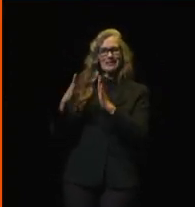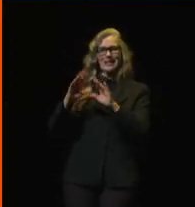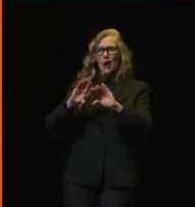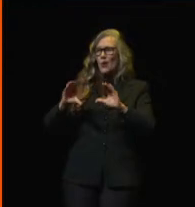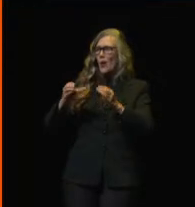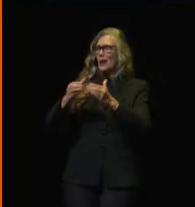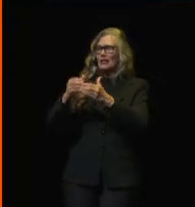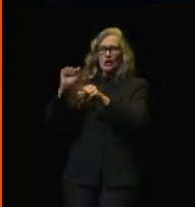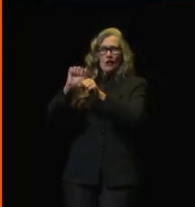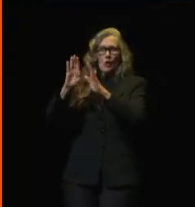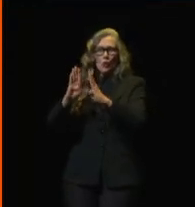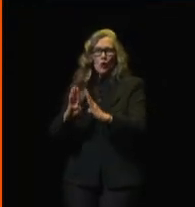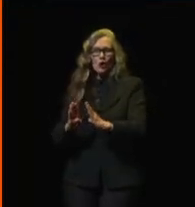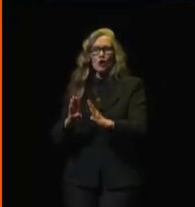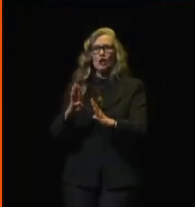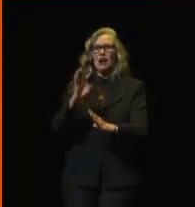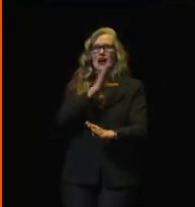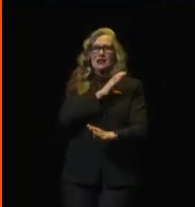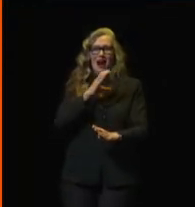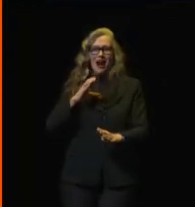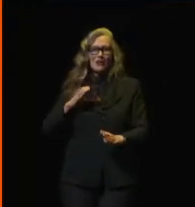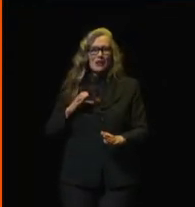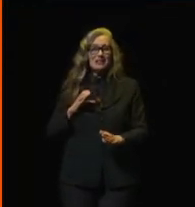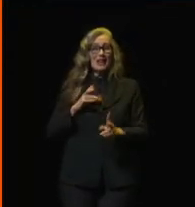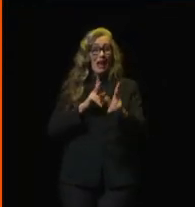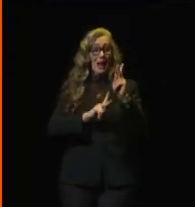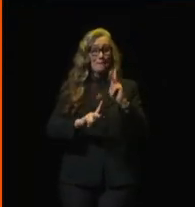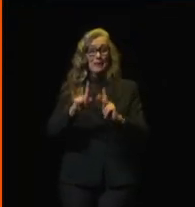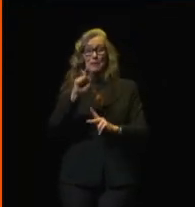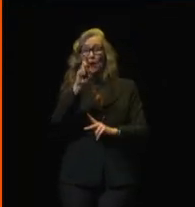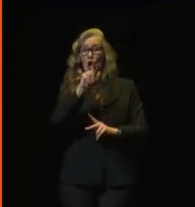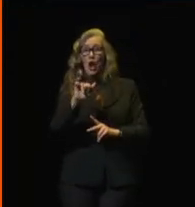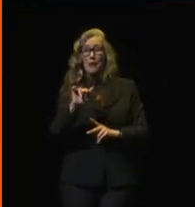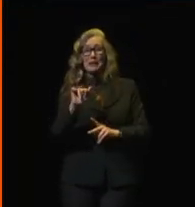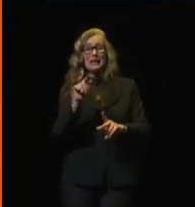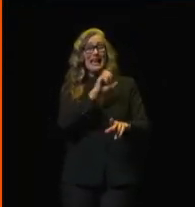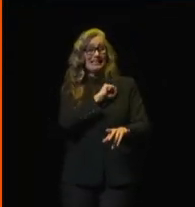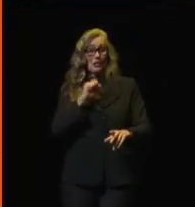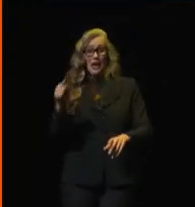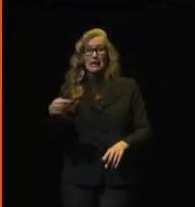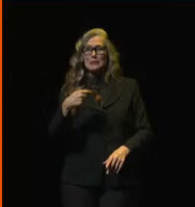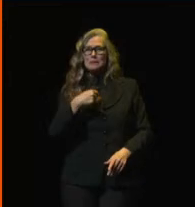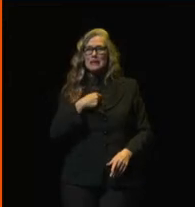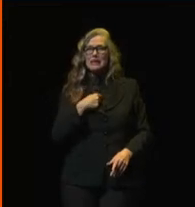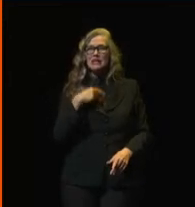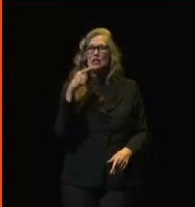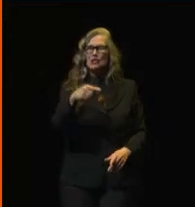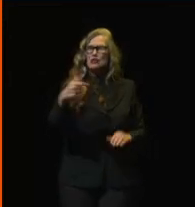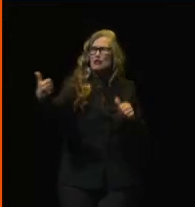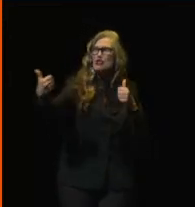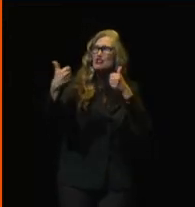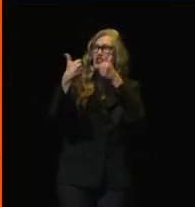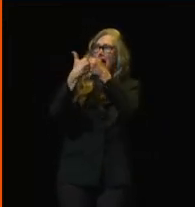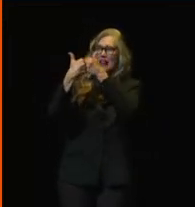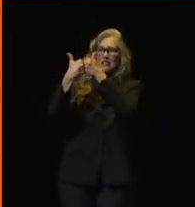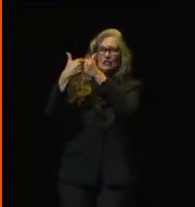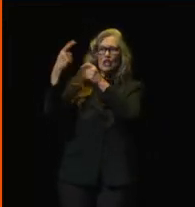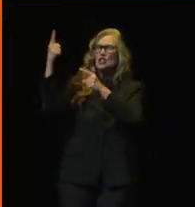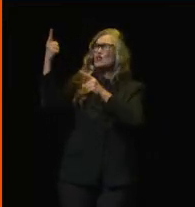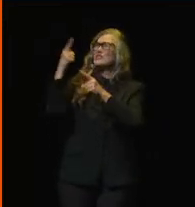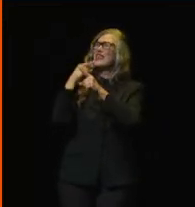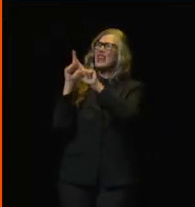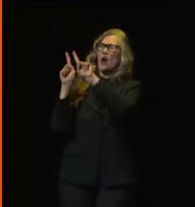and lawmakers like me to challenge the Fed's perpetual tilt to prioritize Wall Street